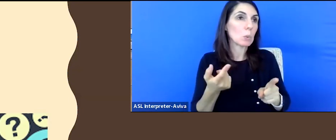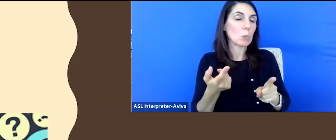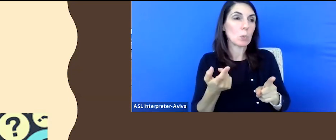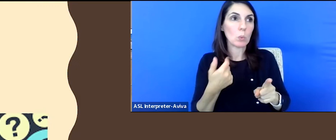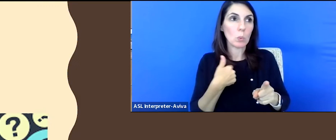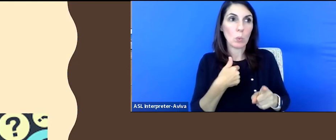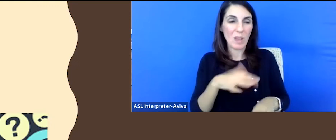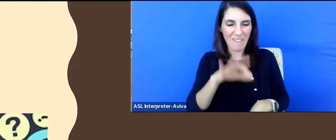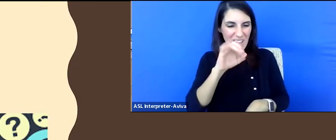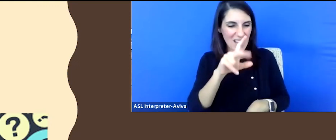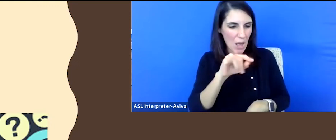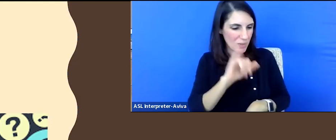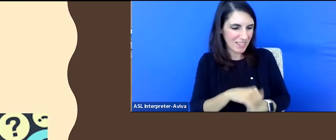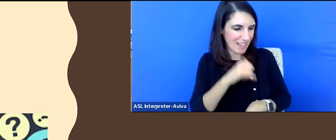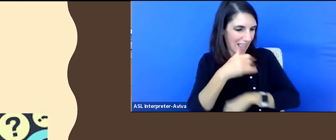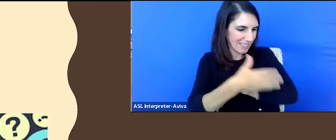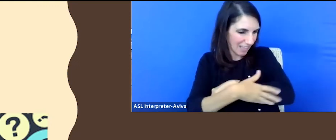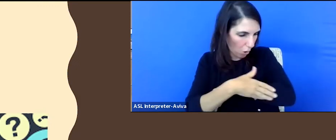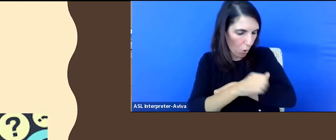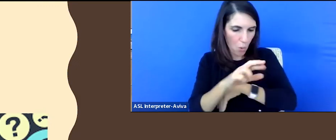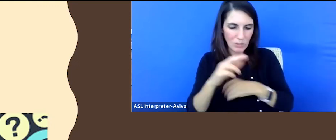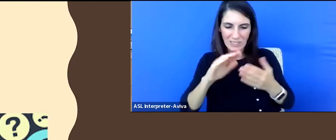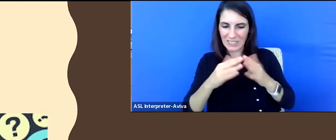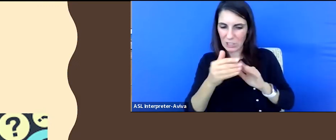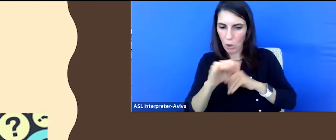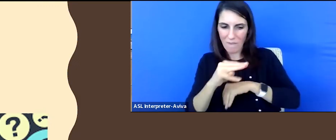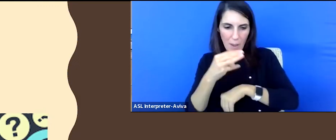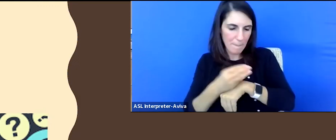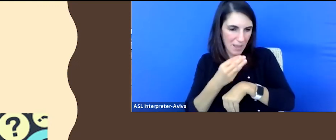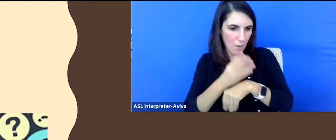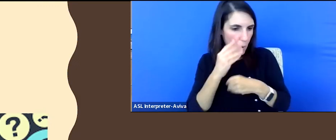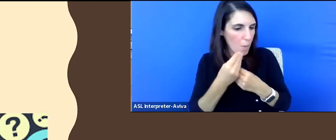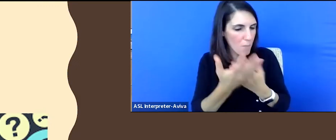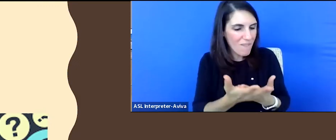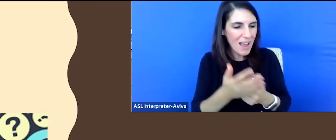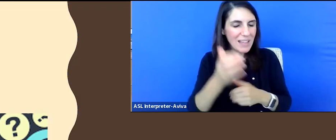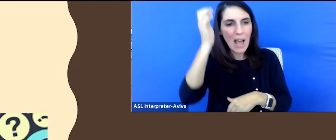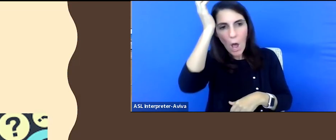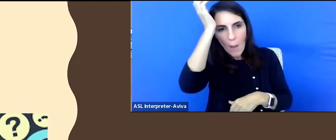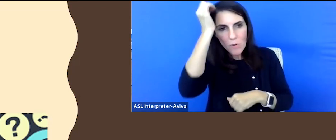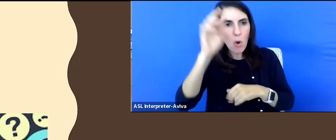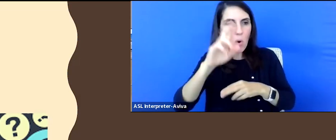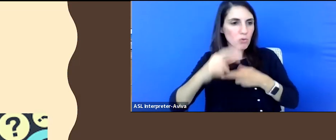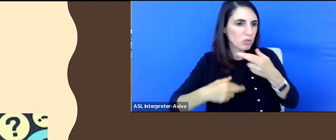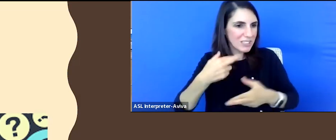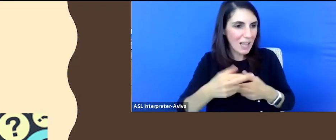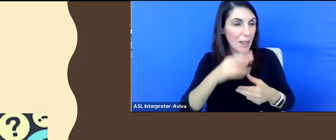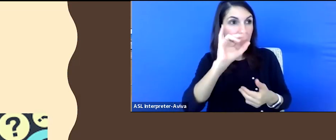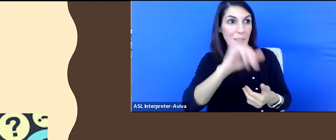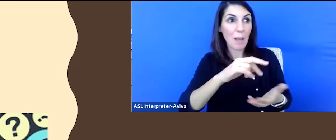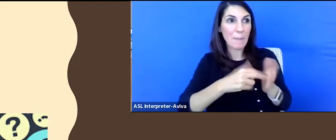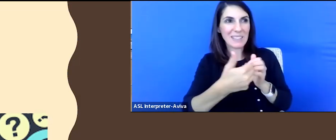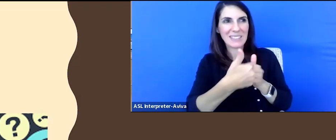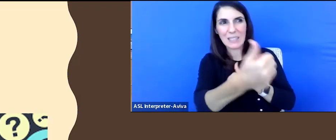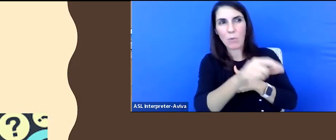the county or the city of Miami that maybe provides your garbage or recycling service, it's Miami Beach, then